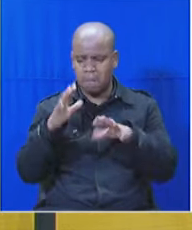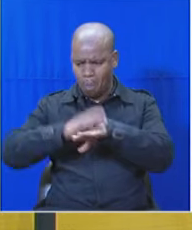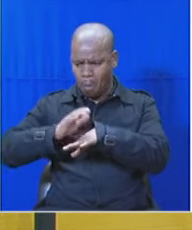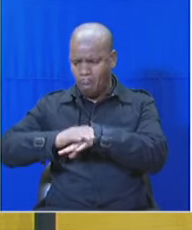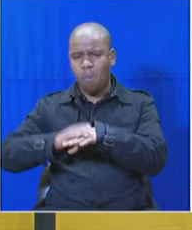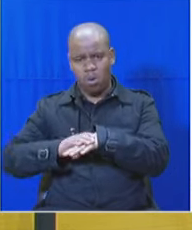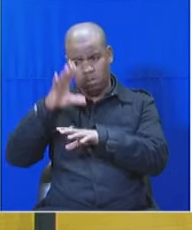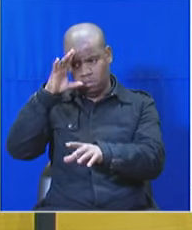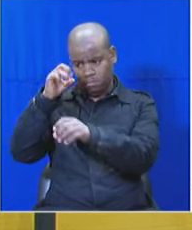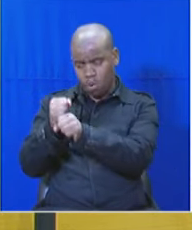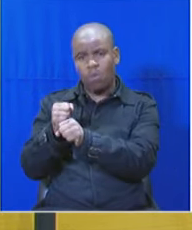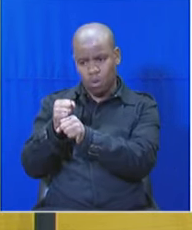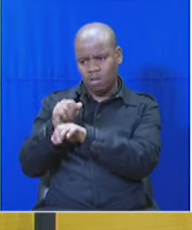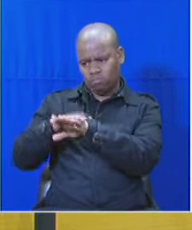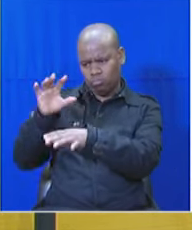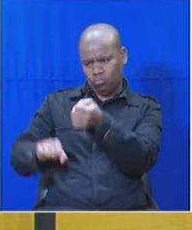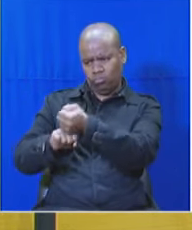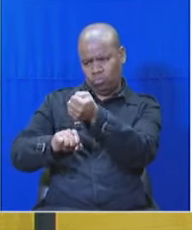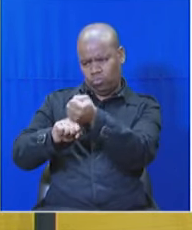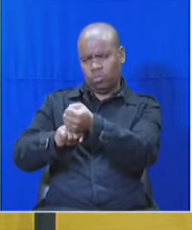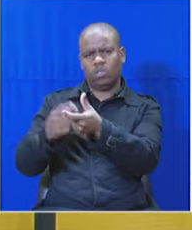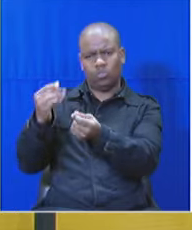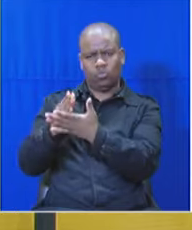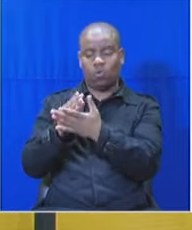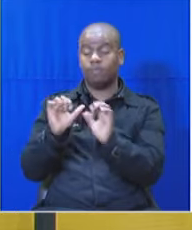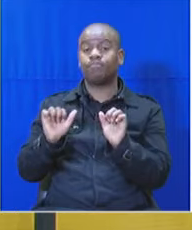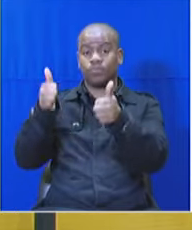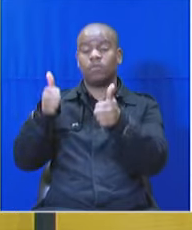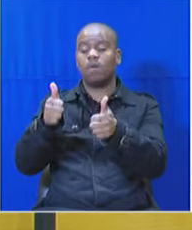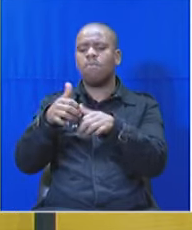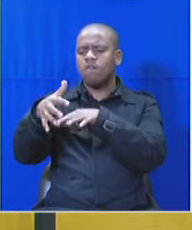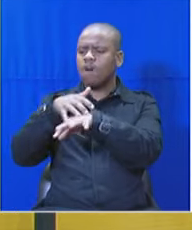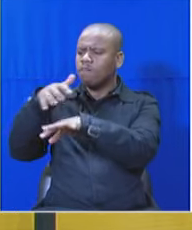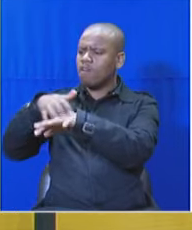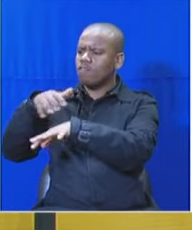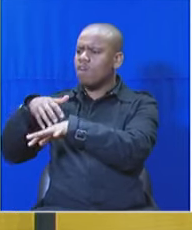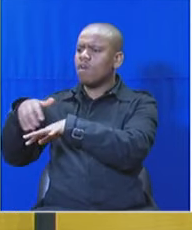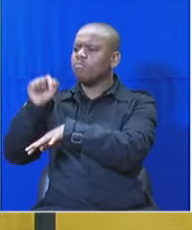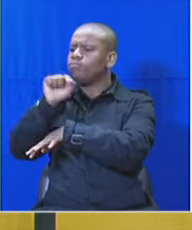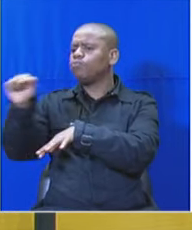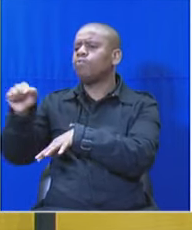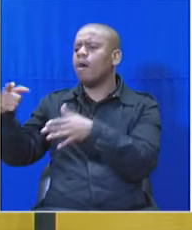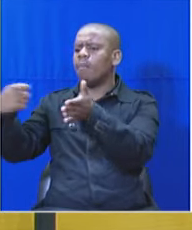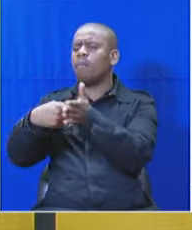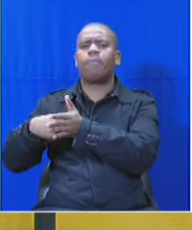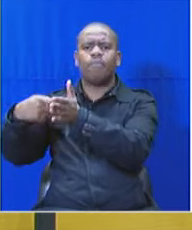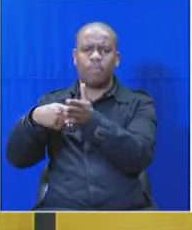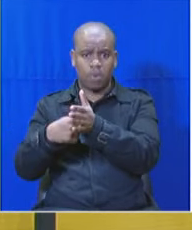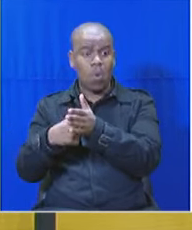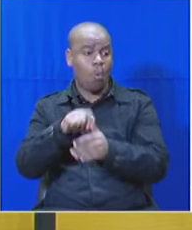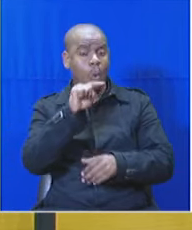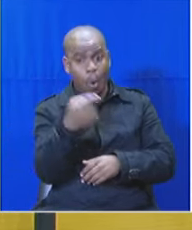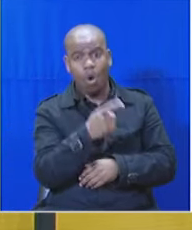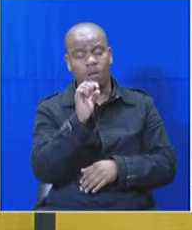given to ensure that we make well-considered decisions on the selection of farms to be acquired and the beneficiaries of